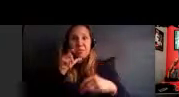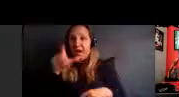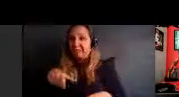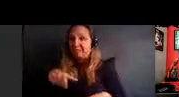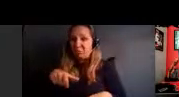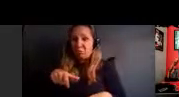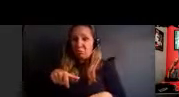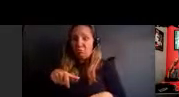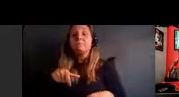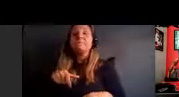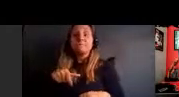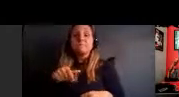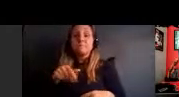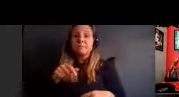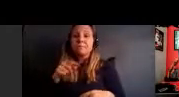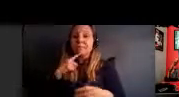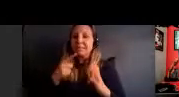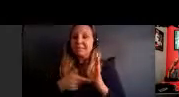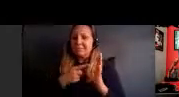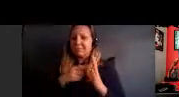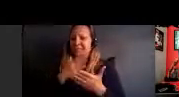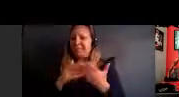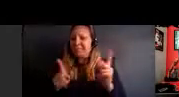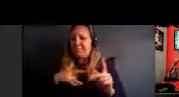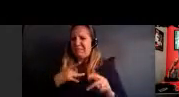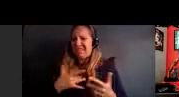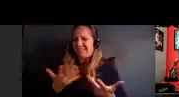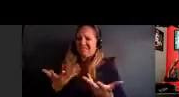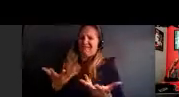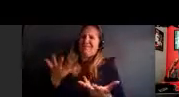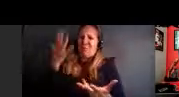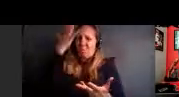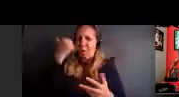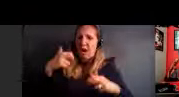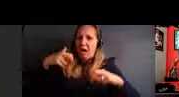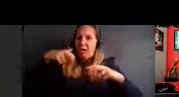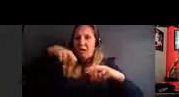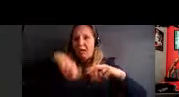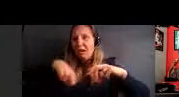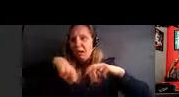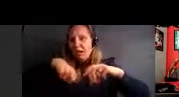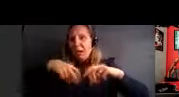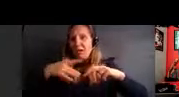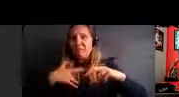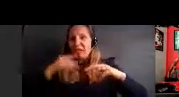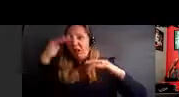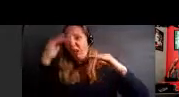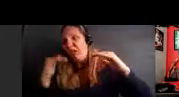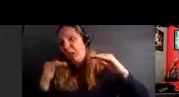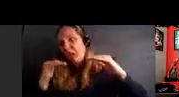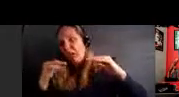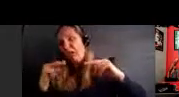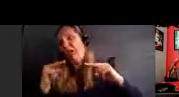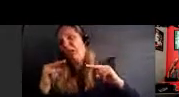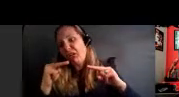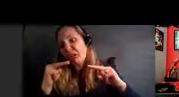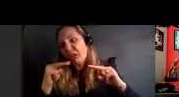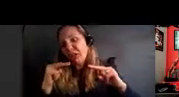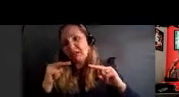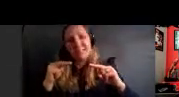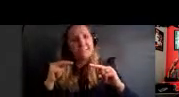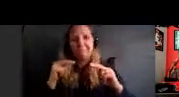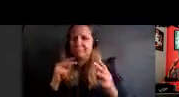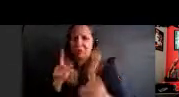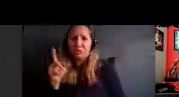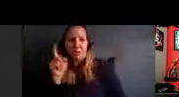people say the opposite, say that they felt offended that somebody took a knee as though that they felt that they had to get down to their level. So you could simply